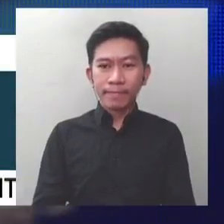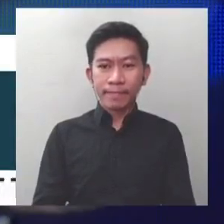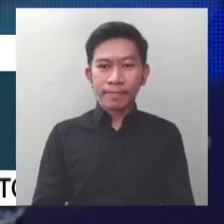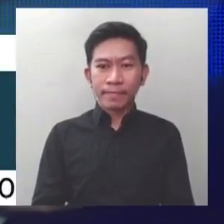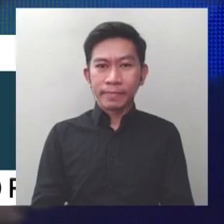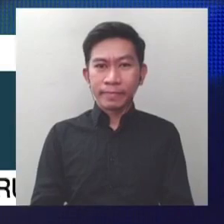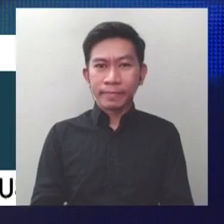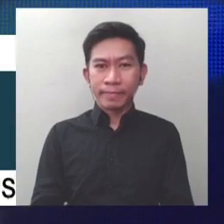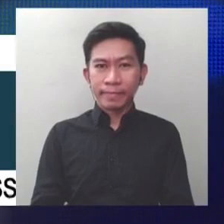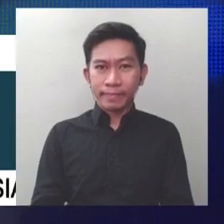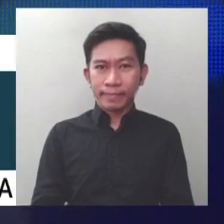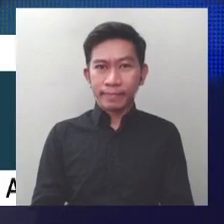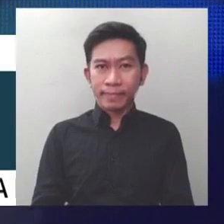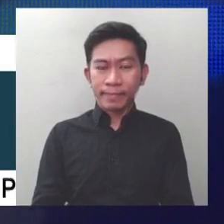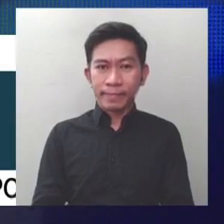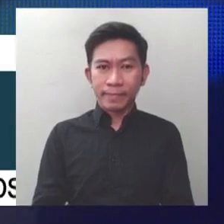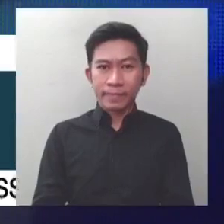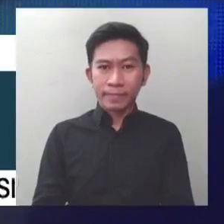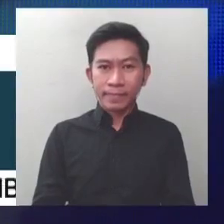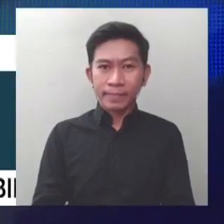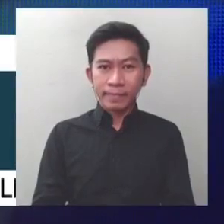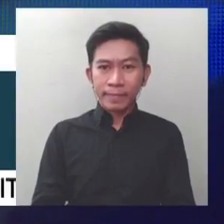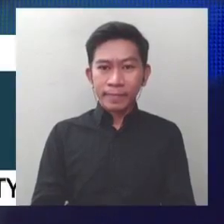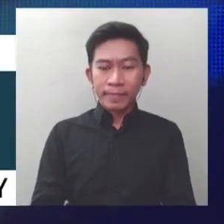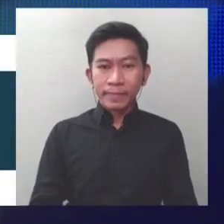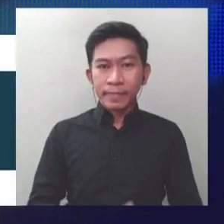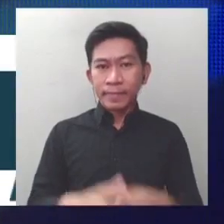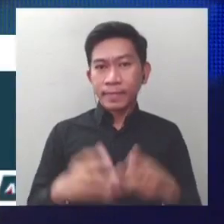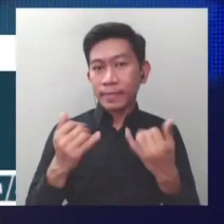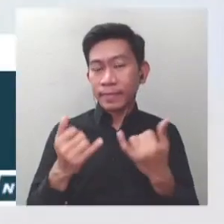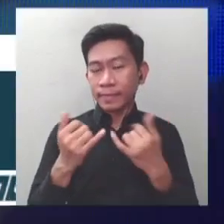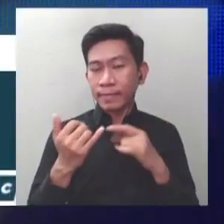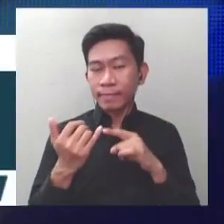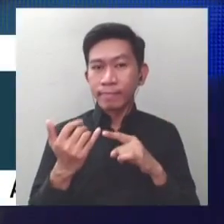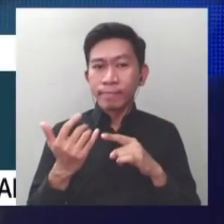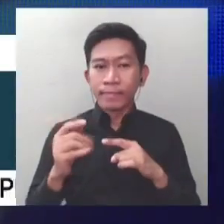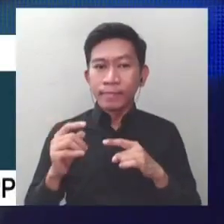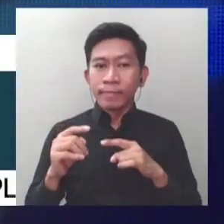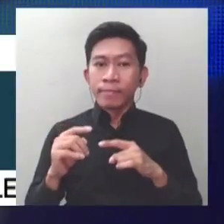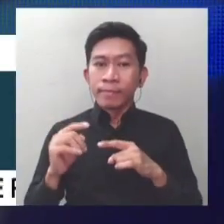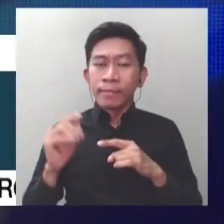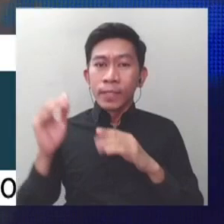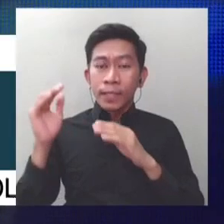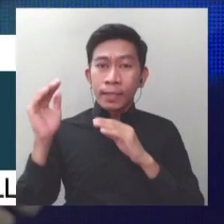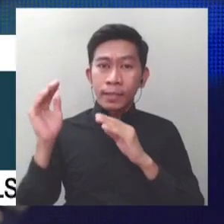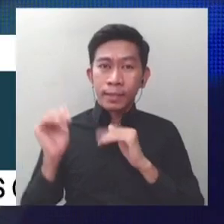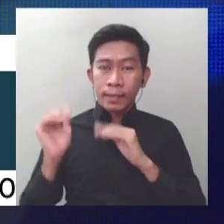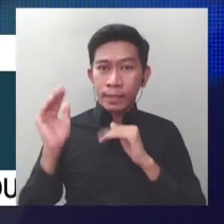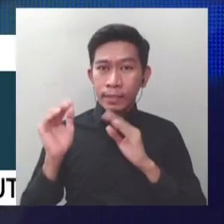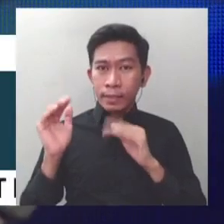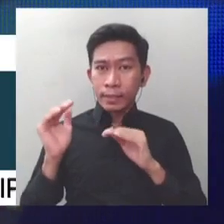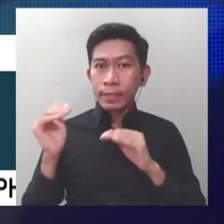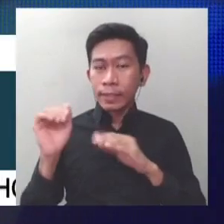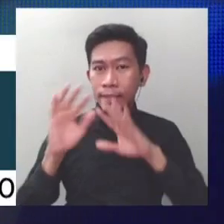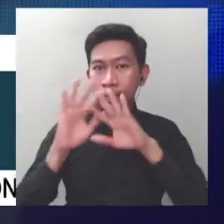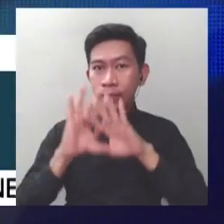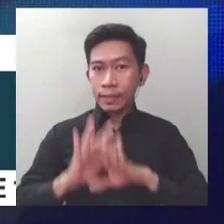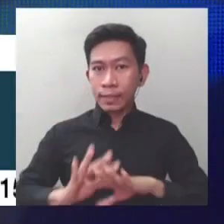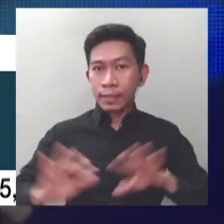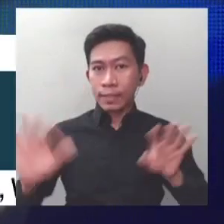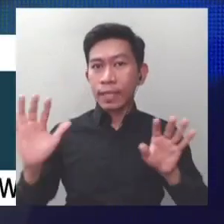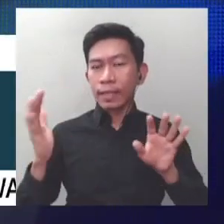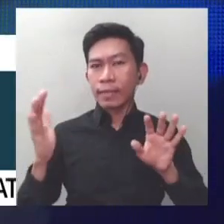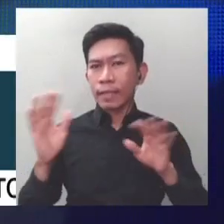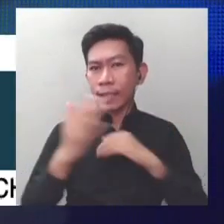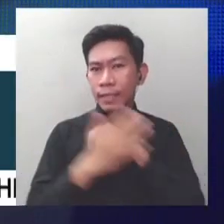countries, our trade deficit is close to about $30 billion. Hopefully that our ASEAN countries, neighbors, can see